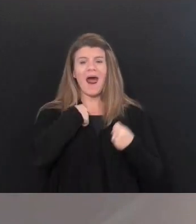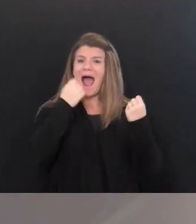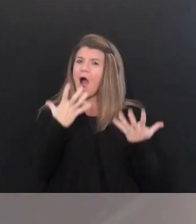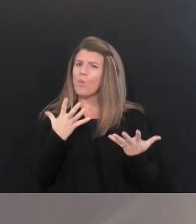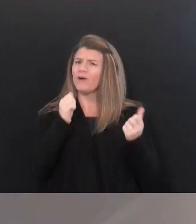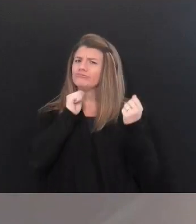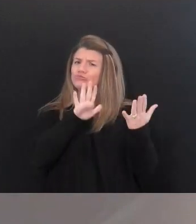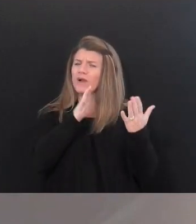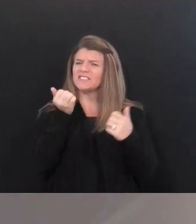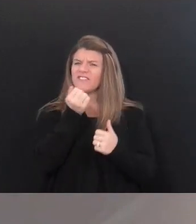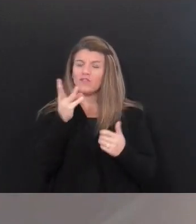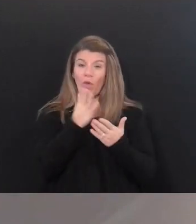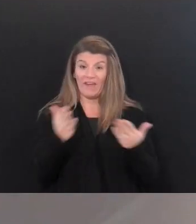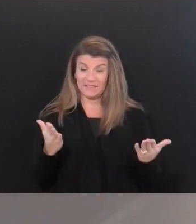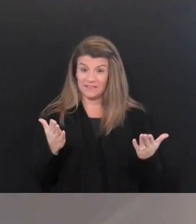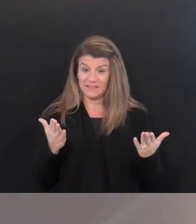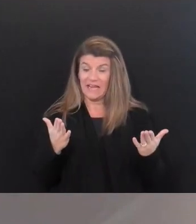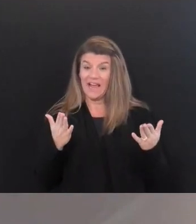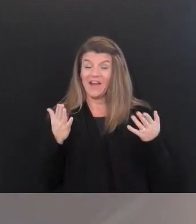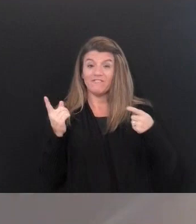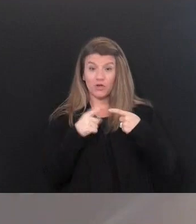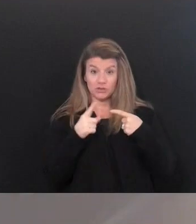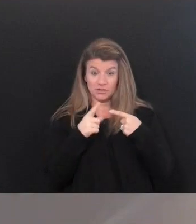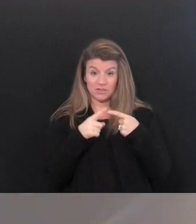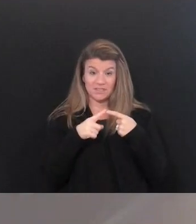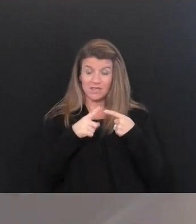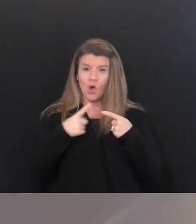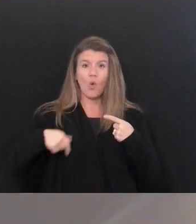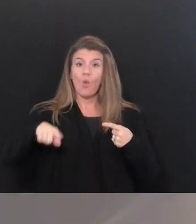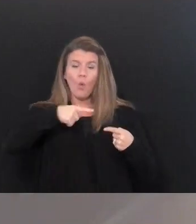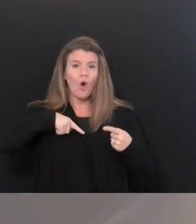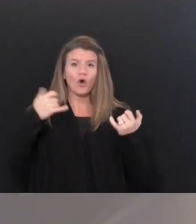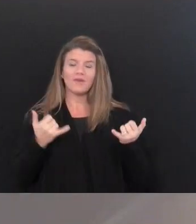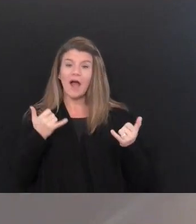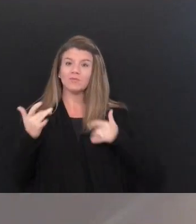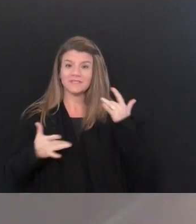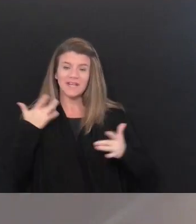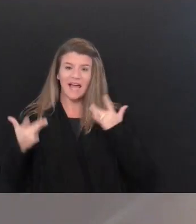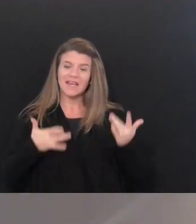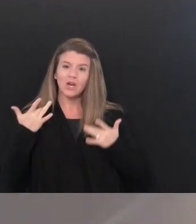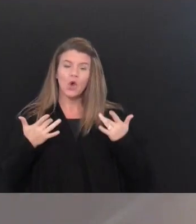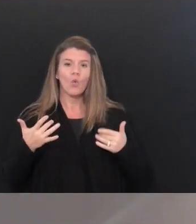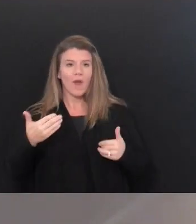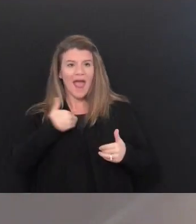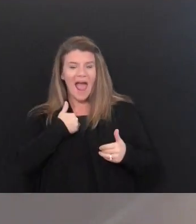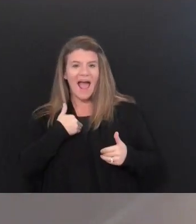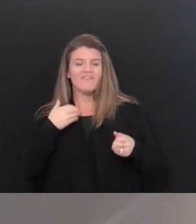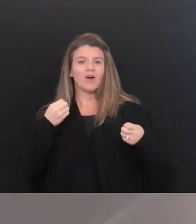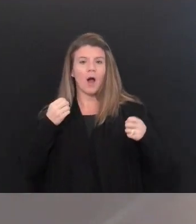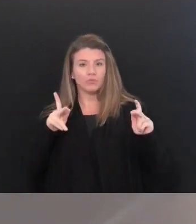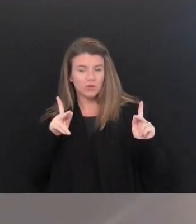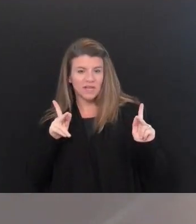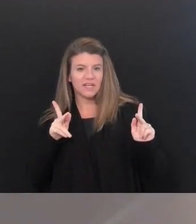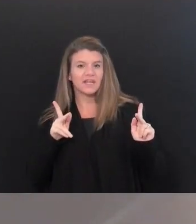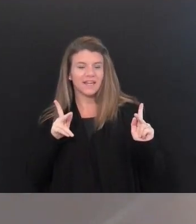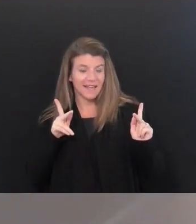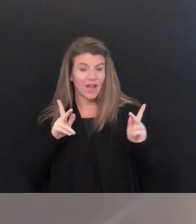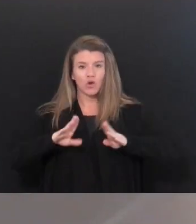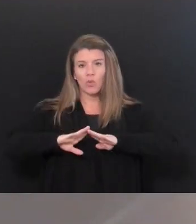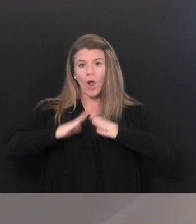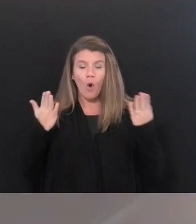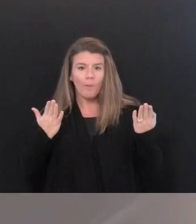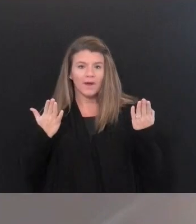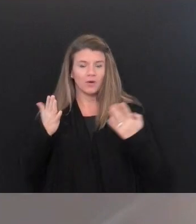a couple of things. So, number one, that we're all very excited that we have the opportunity to reopen